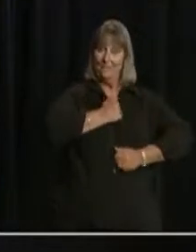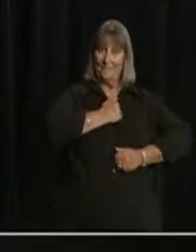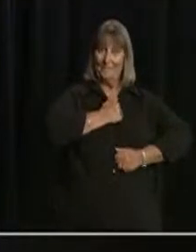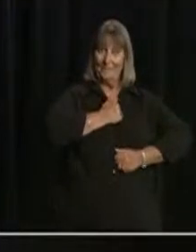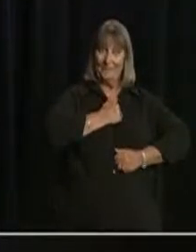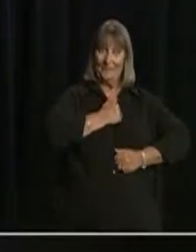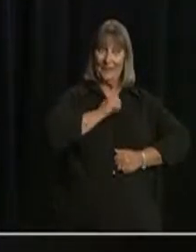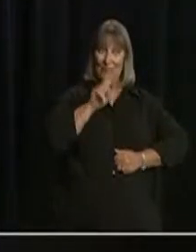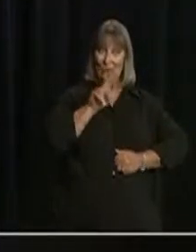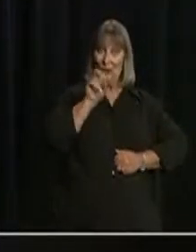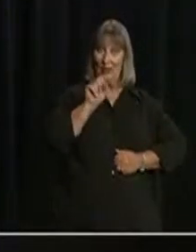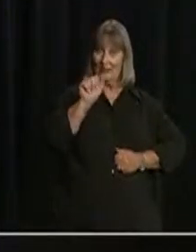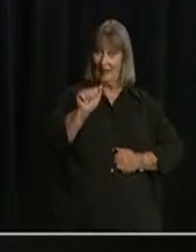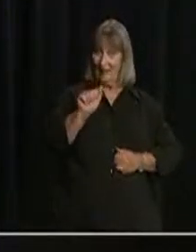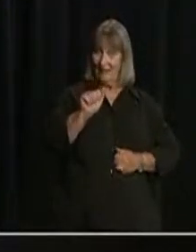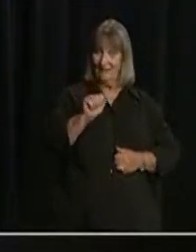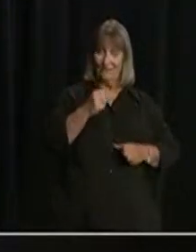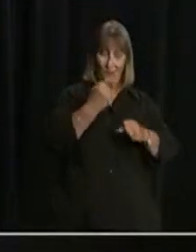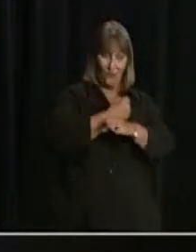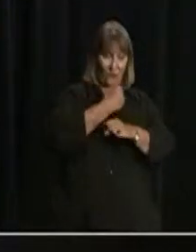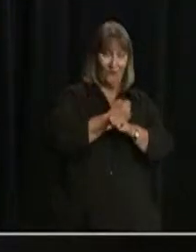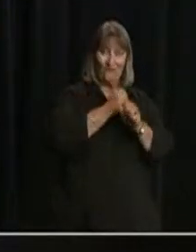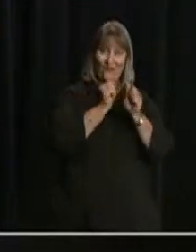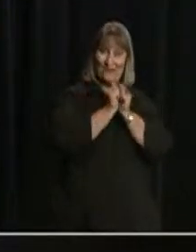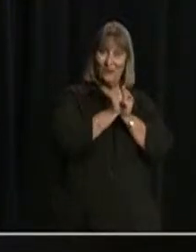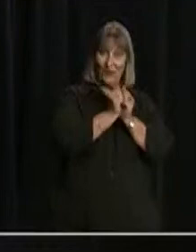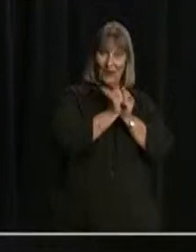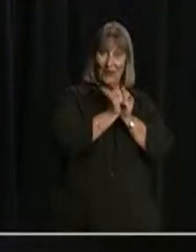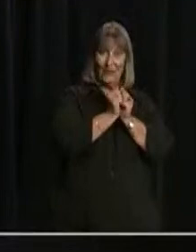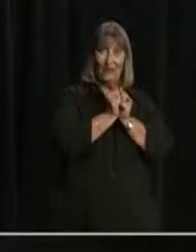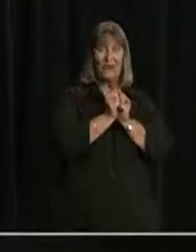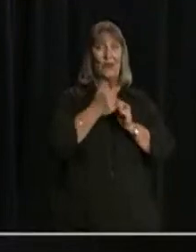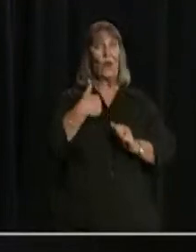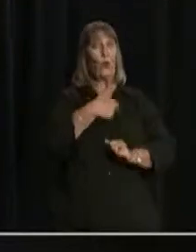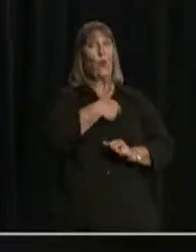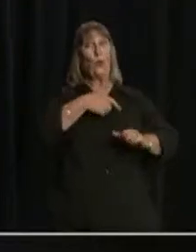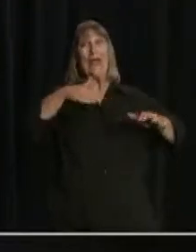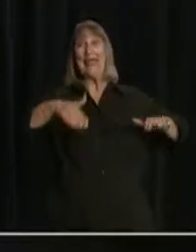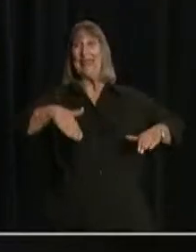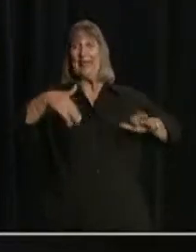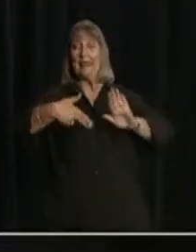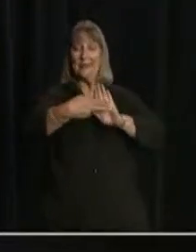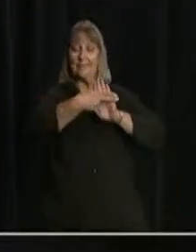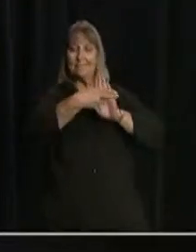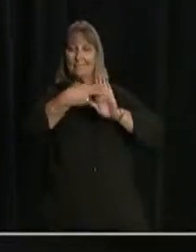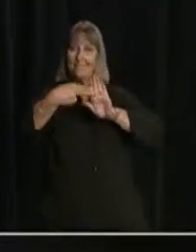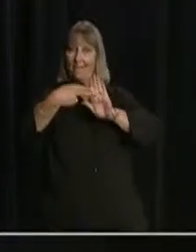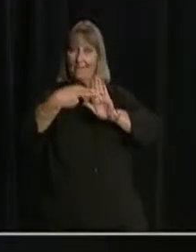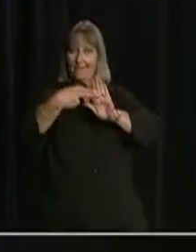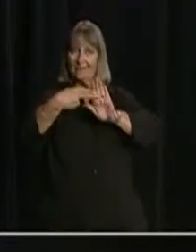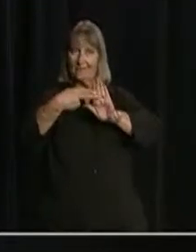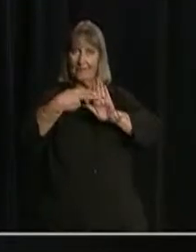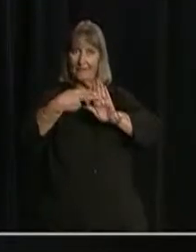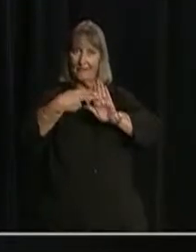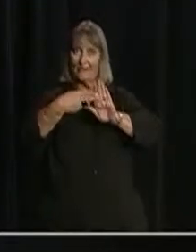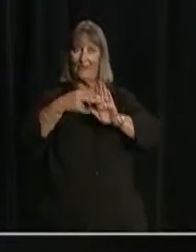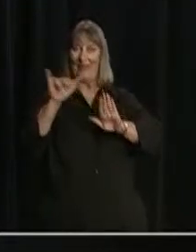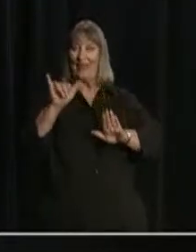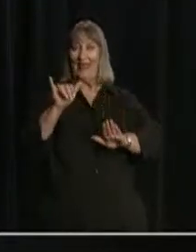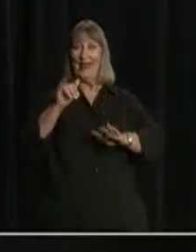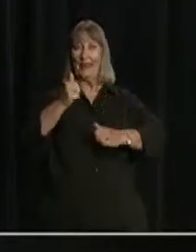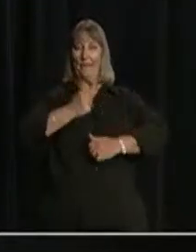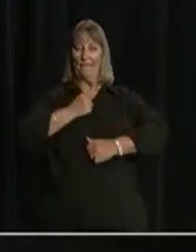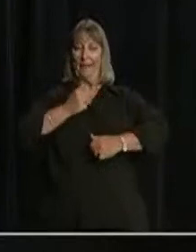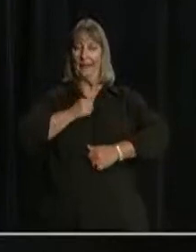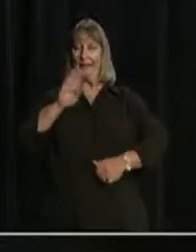our country for a number of years. So we are not yet, to my knowledge, designated, similar to one of the bases